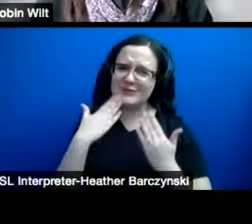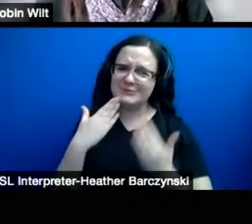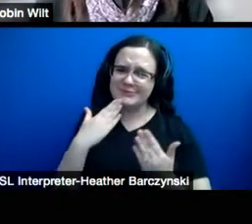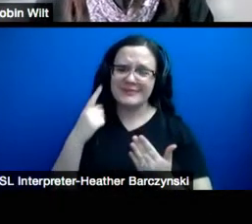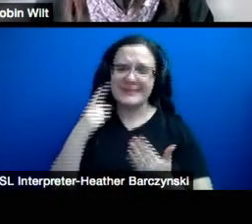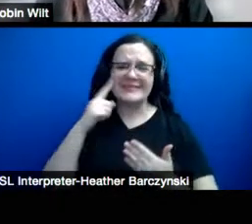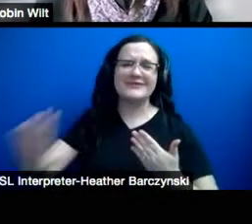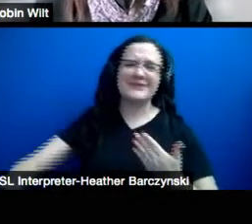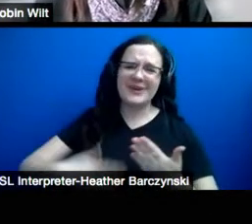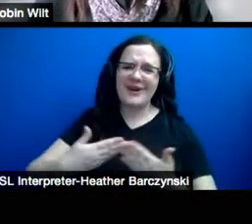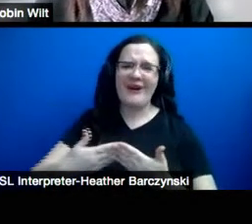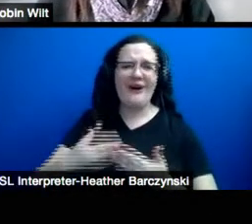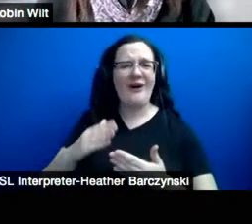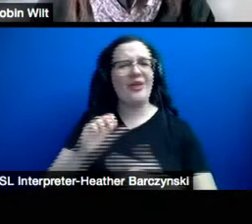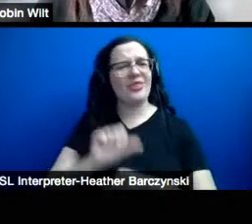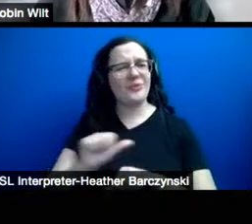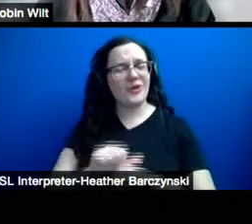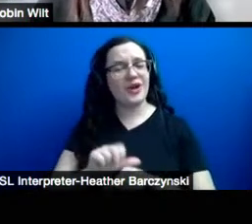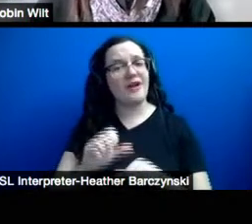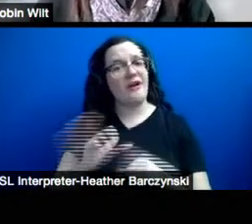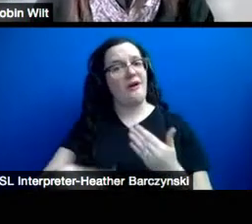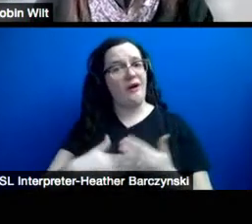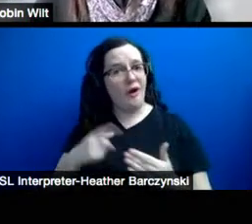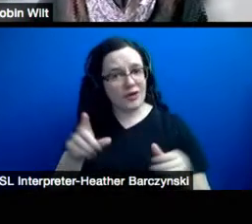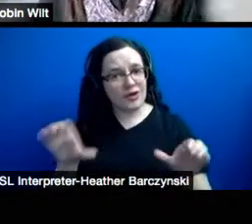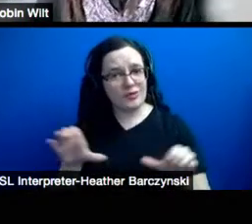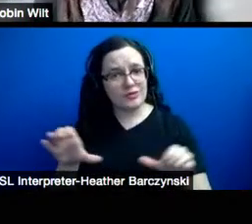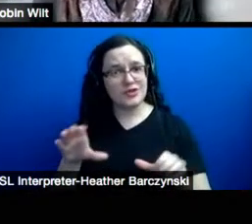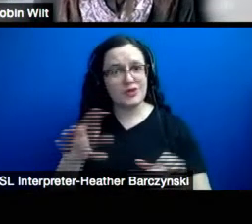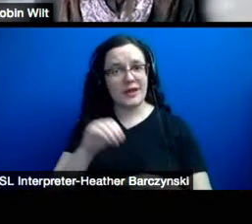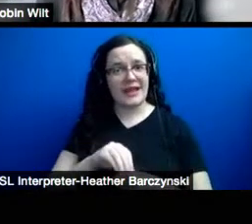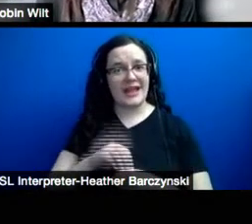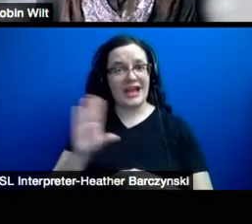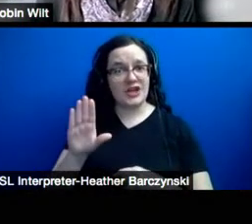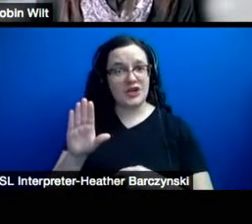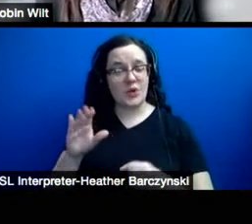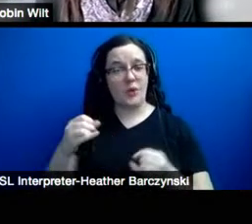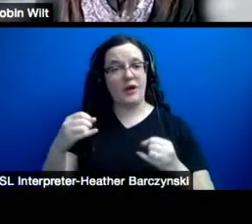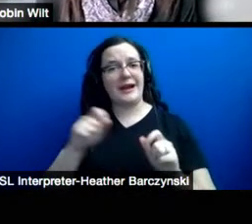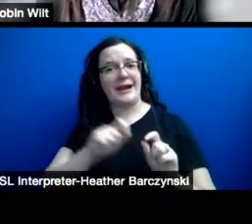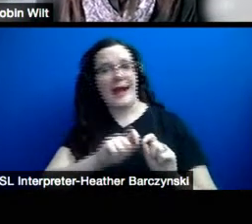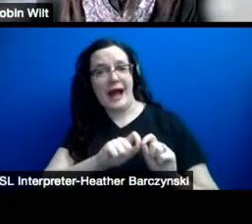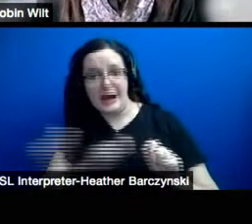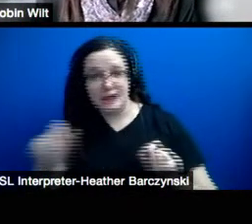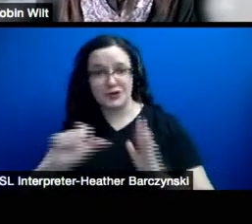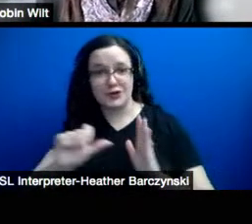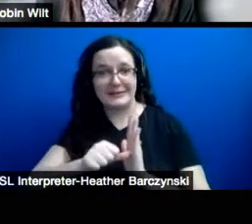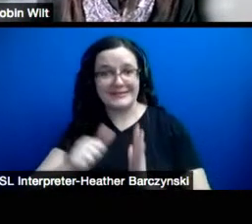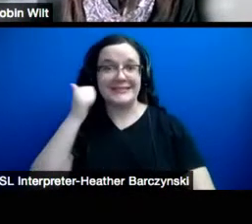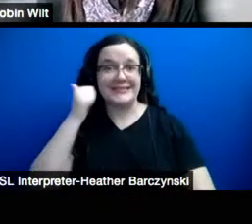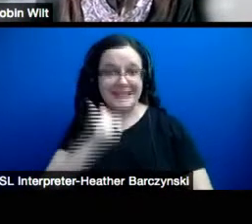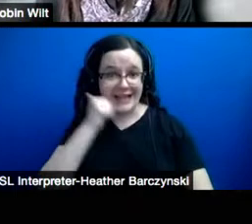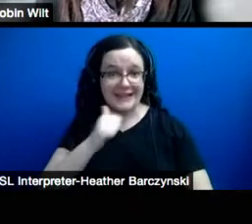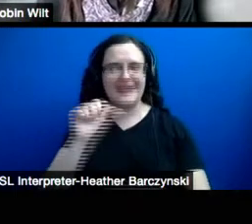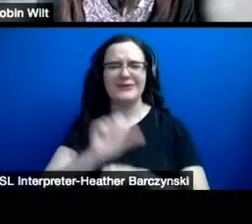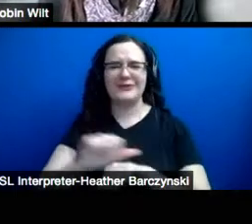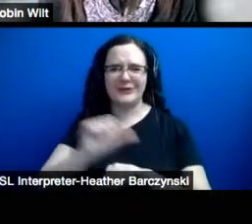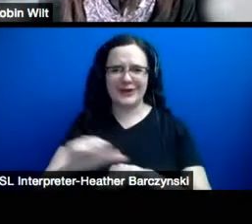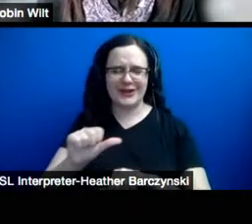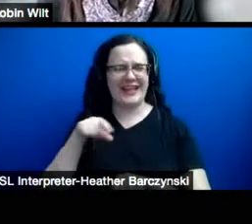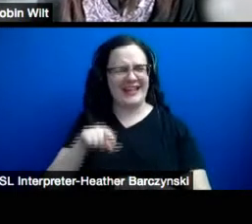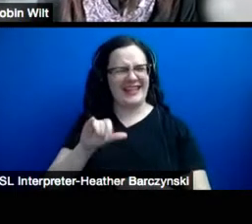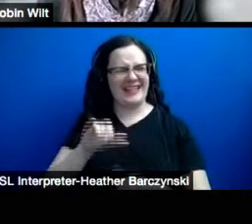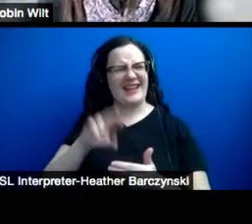the work, all you do in your underlying daily work that results in